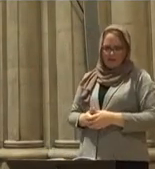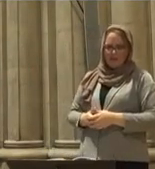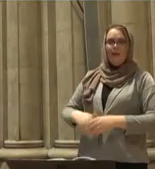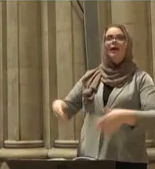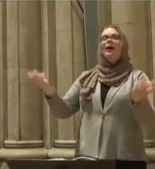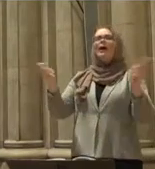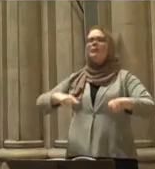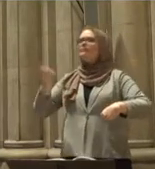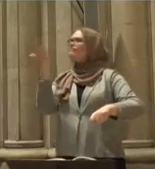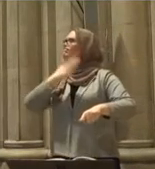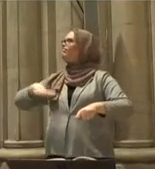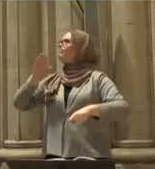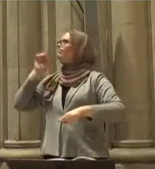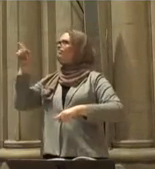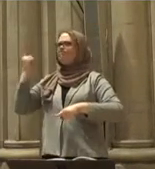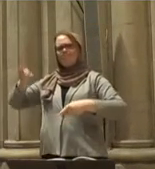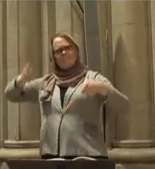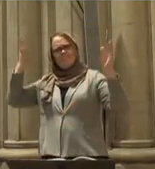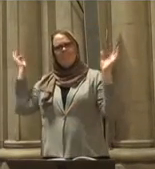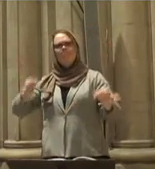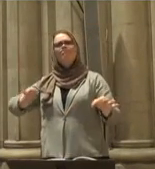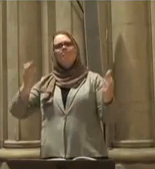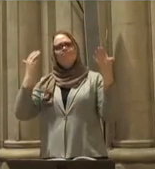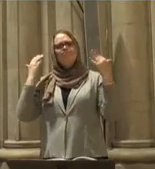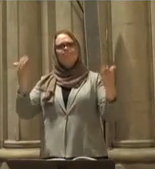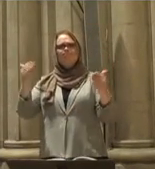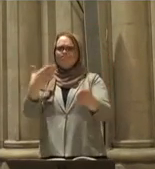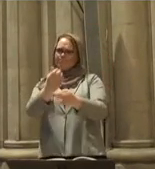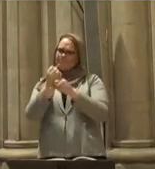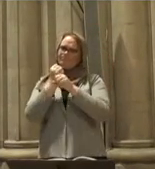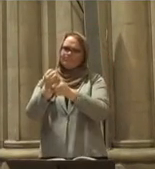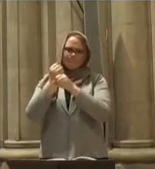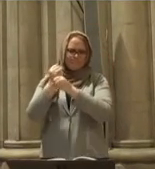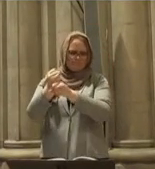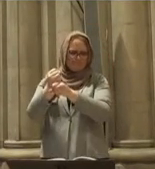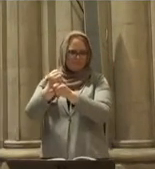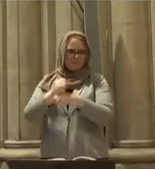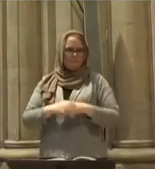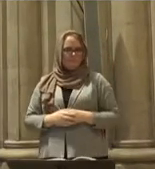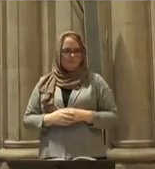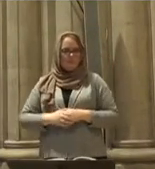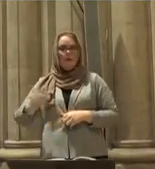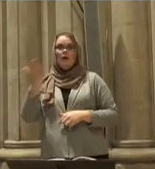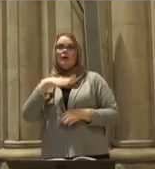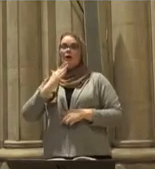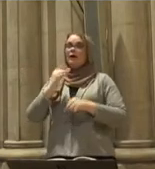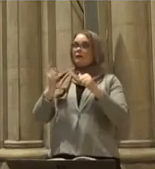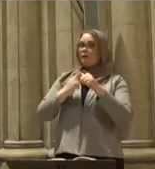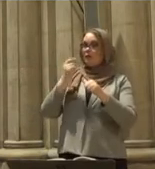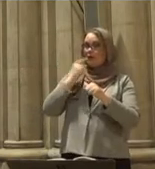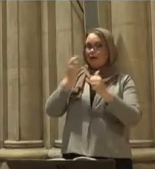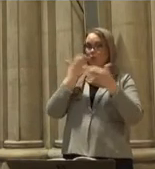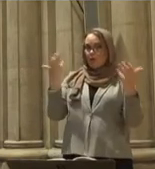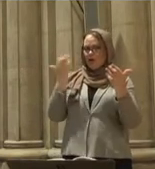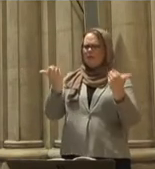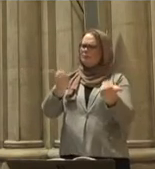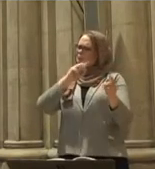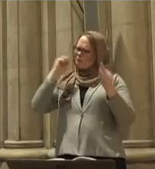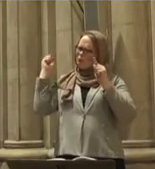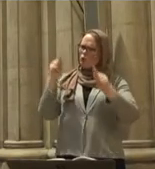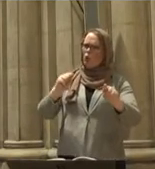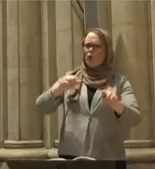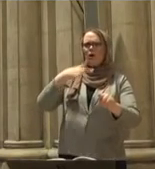God swept over the face of the waters. Then God said, "Let there be light," and there was